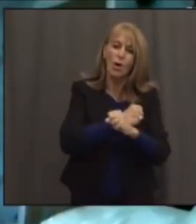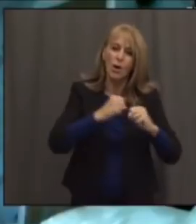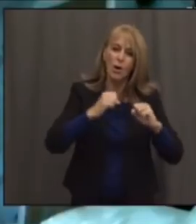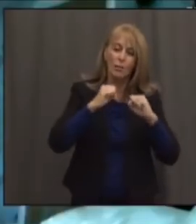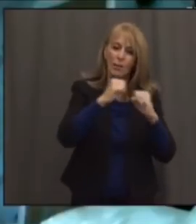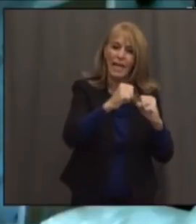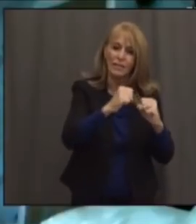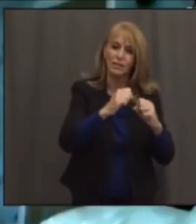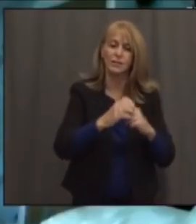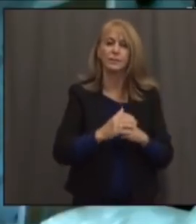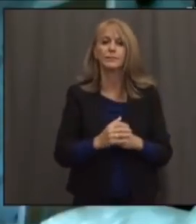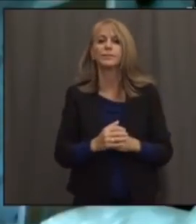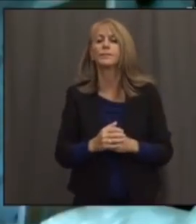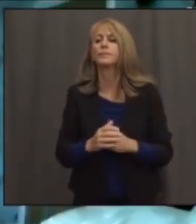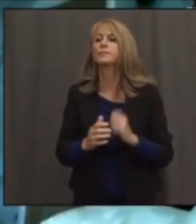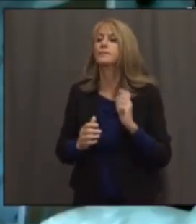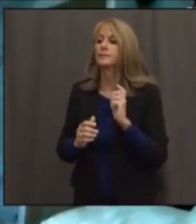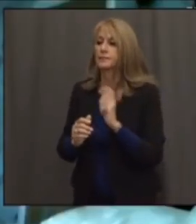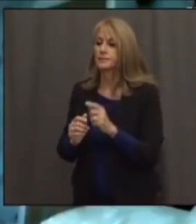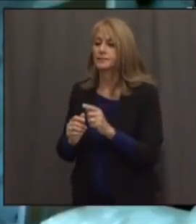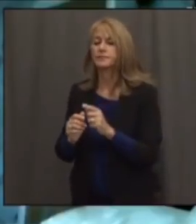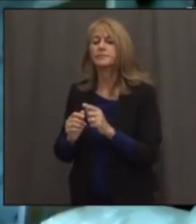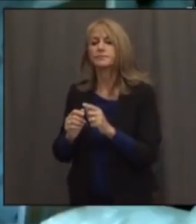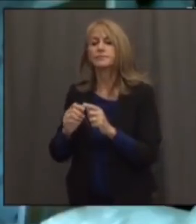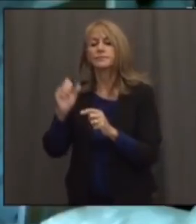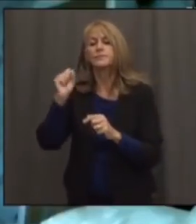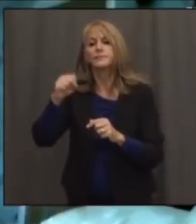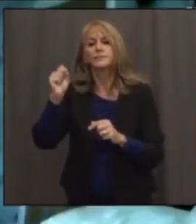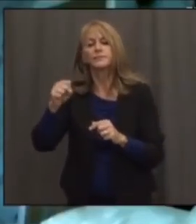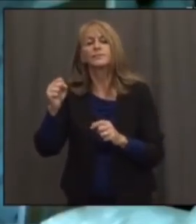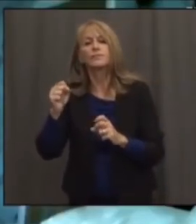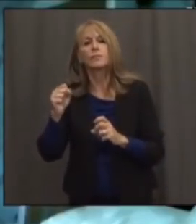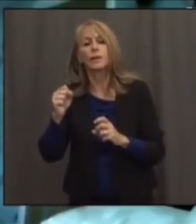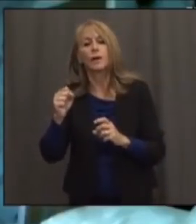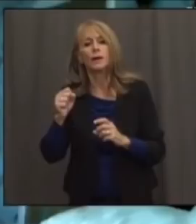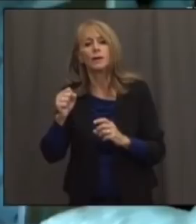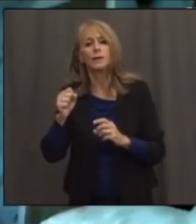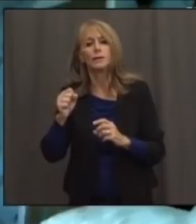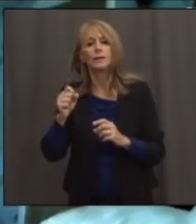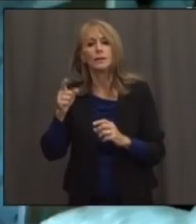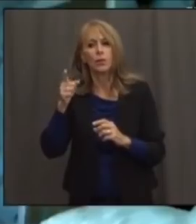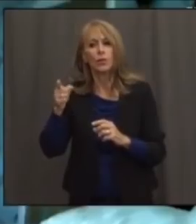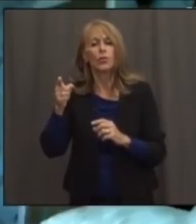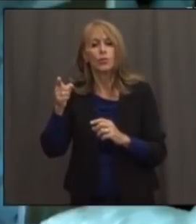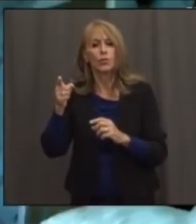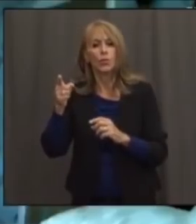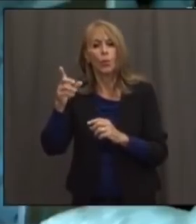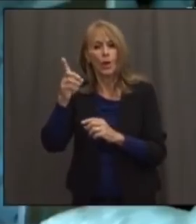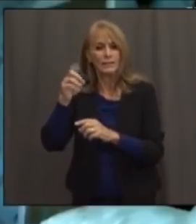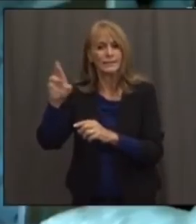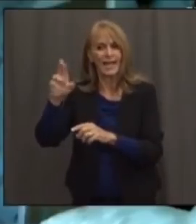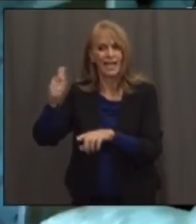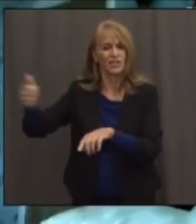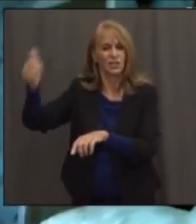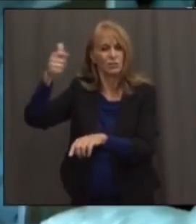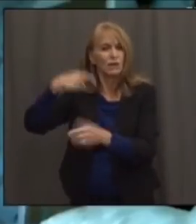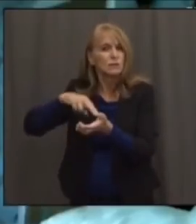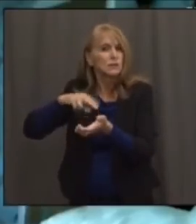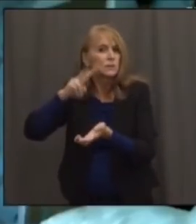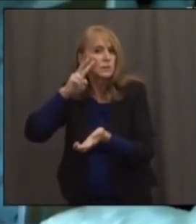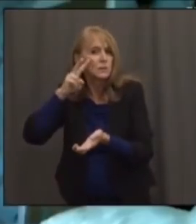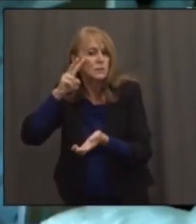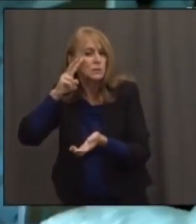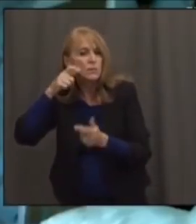Gottlieb was the former FDA commissioner, has had his hand on the pulse of vaccines, since